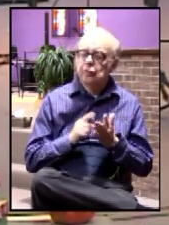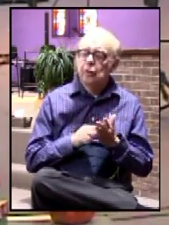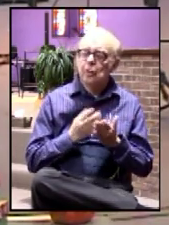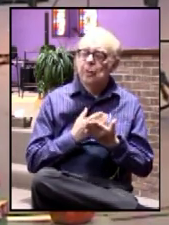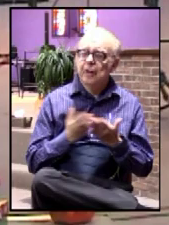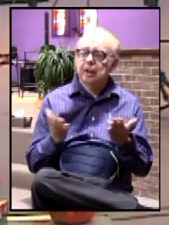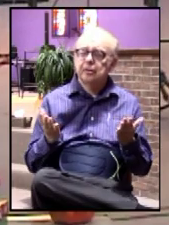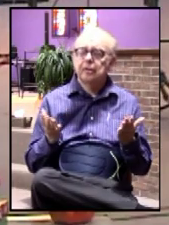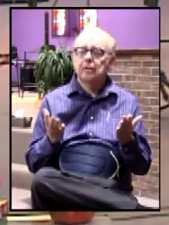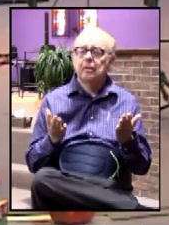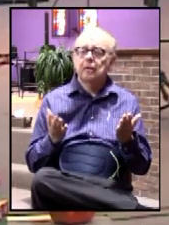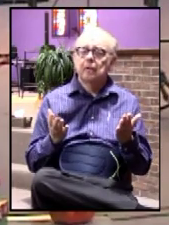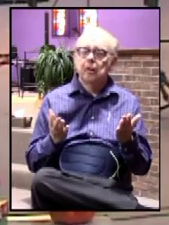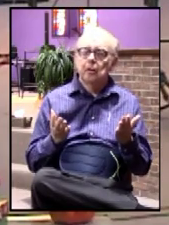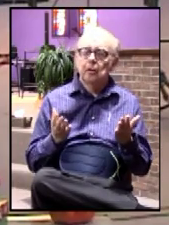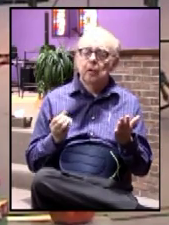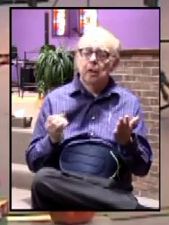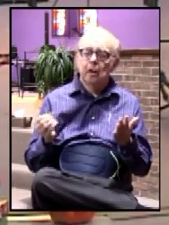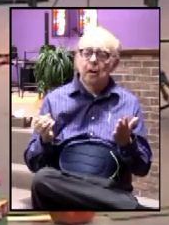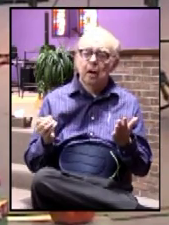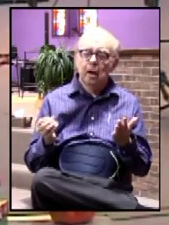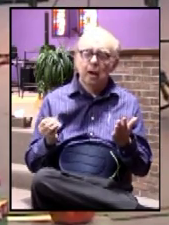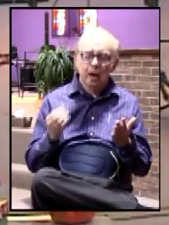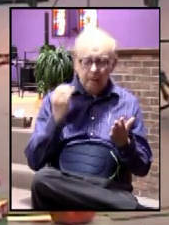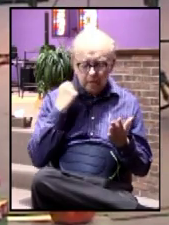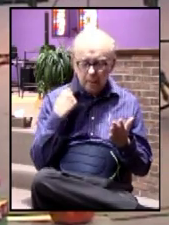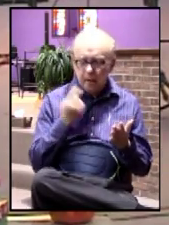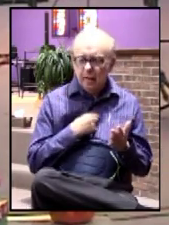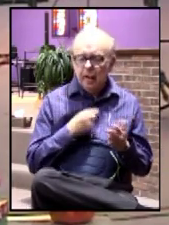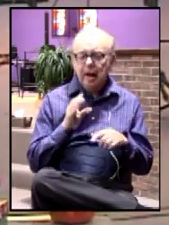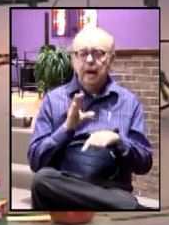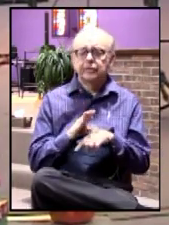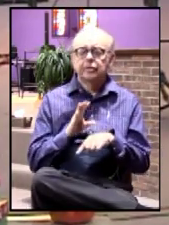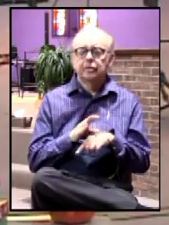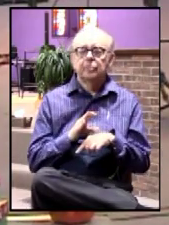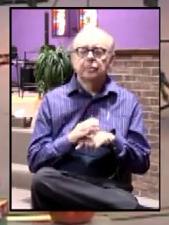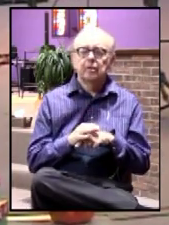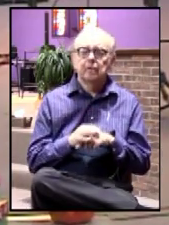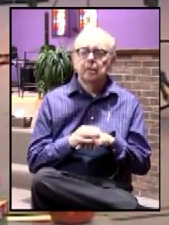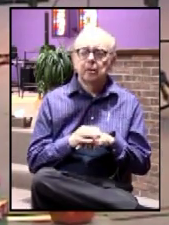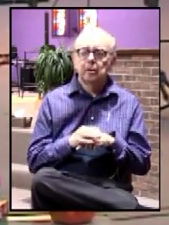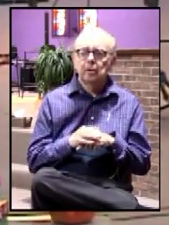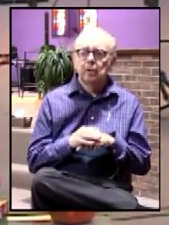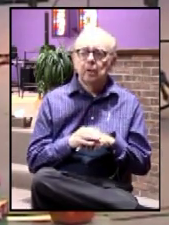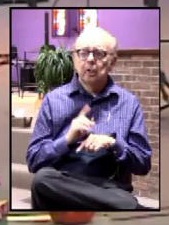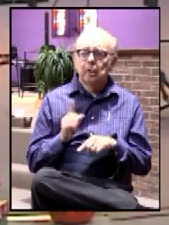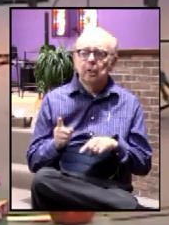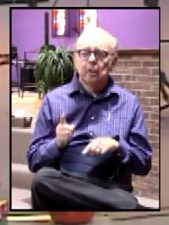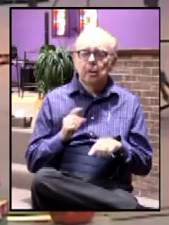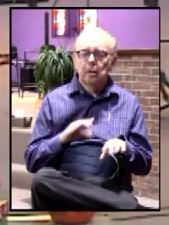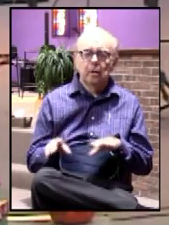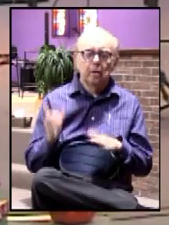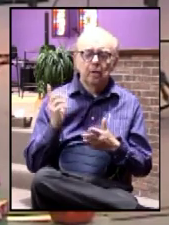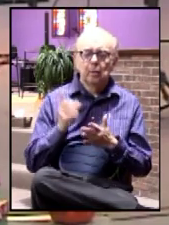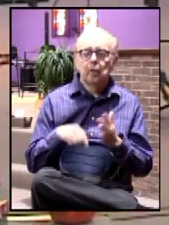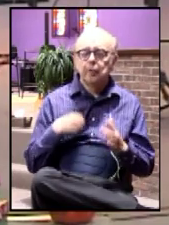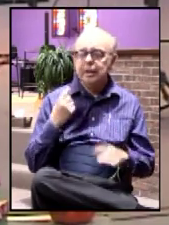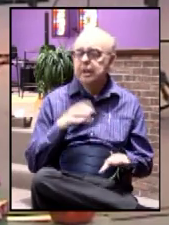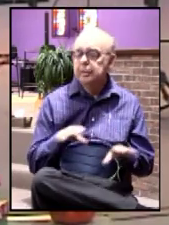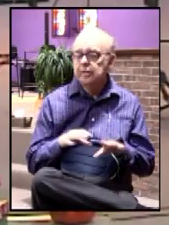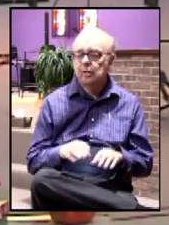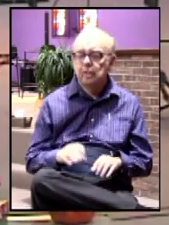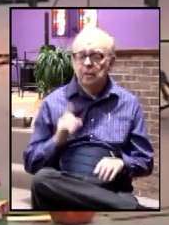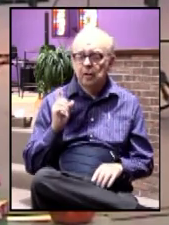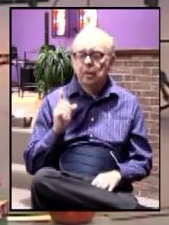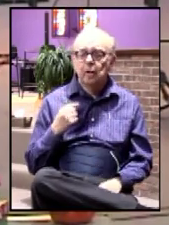things. And so, if we as a church are going to do what we need to